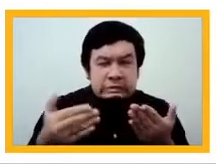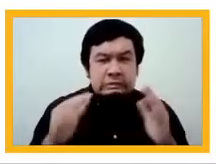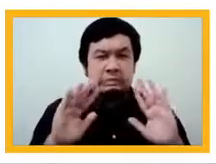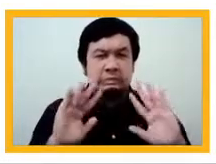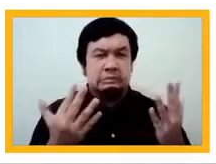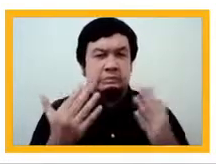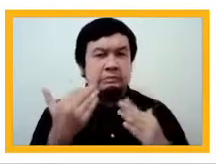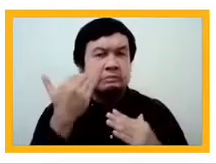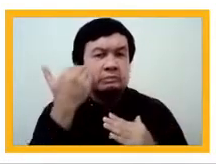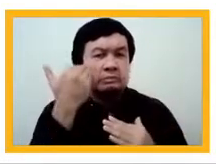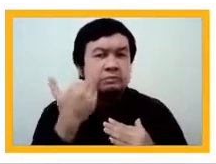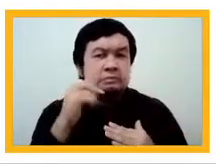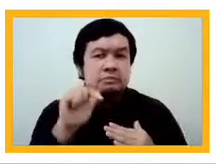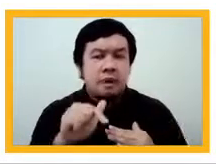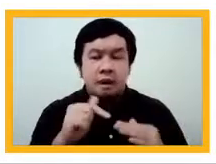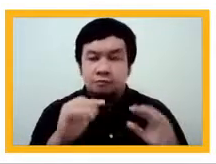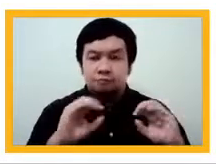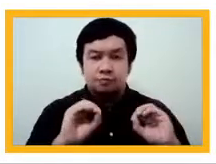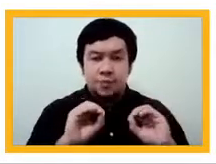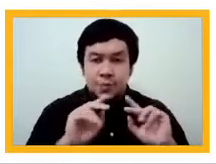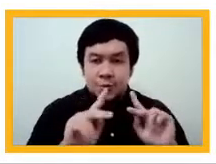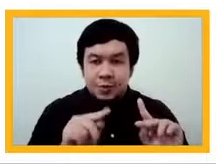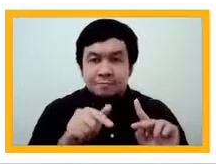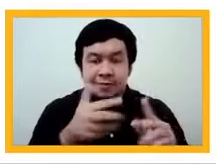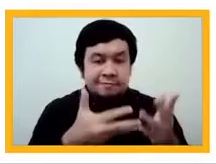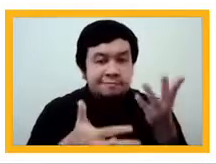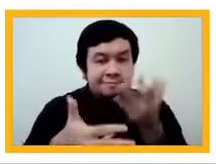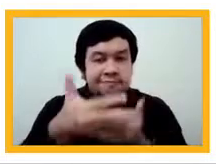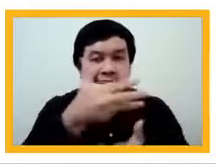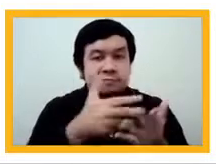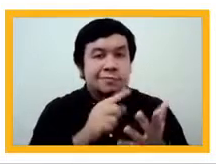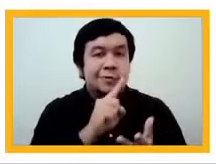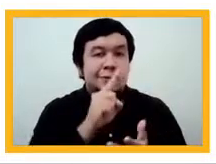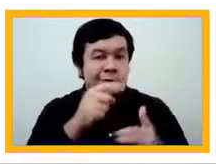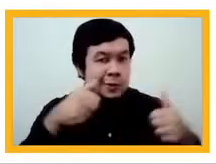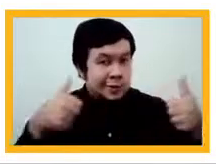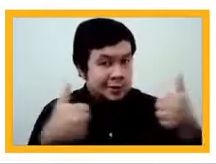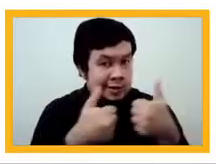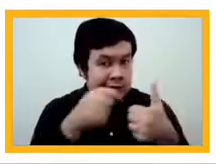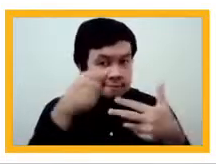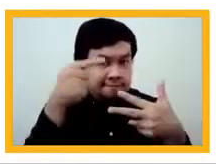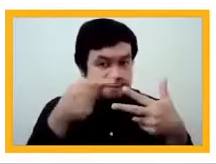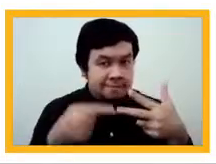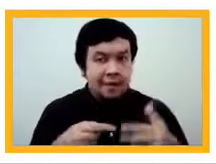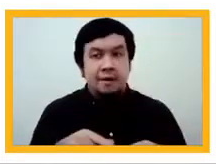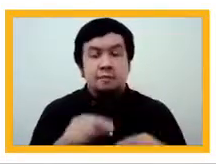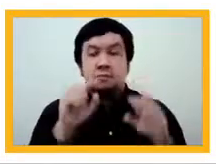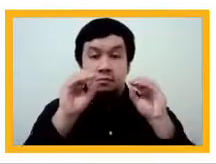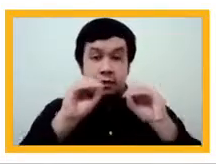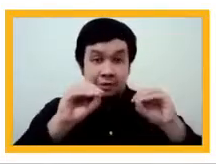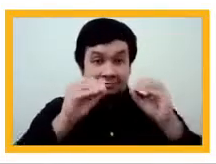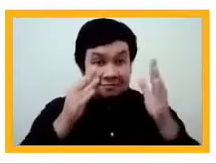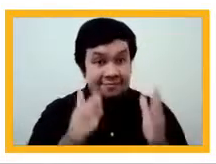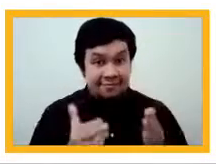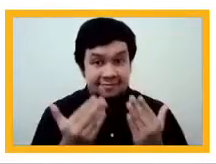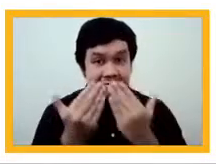as a key threat, but also teachers' readiness for digital education and the competences.